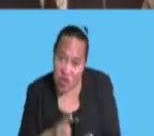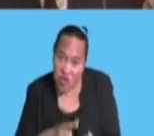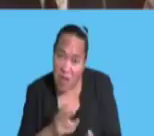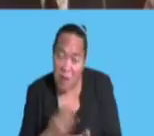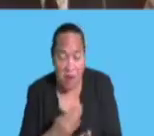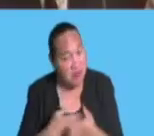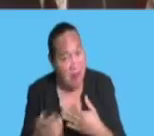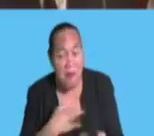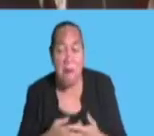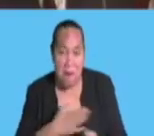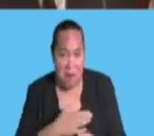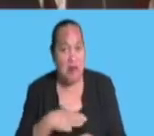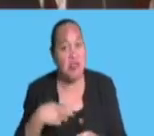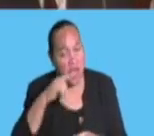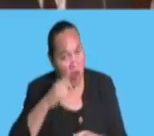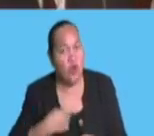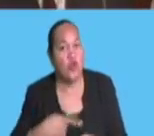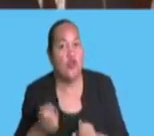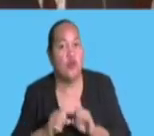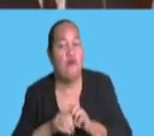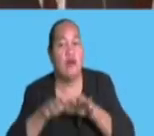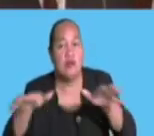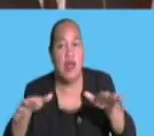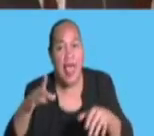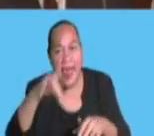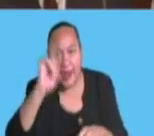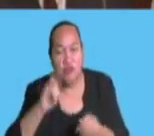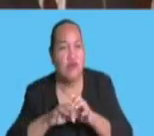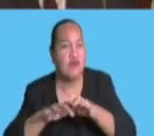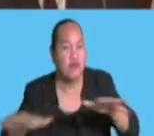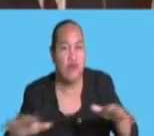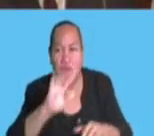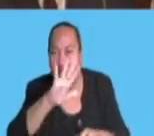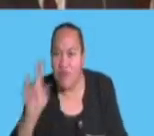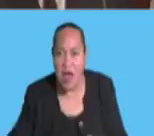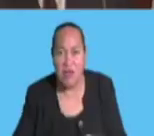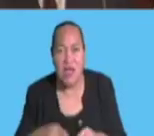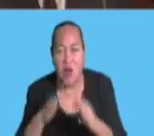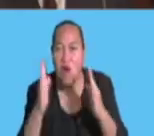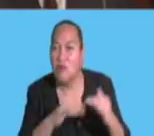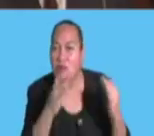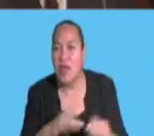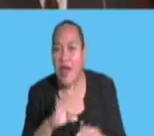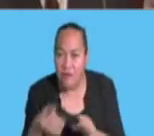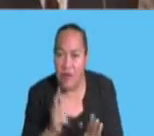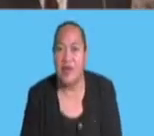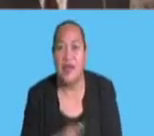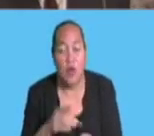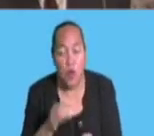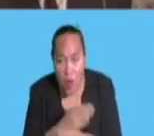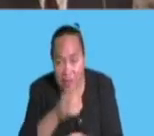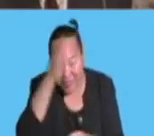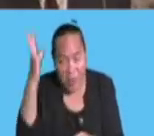able to continue to provide electricity to the planned target of 5,000 homes per year. Working smart, we have engaged strategies at no